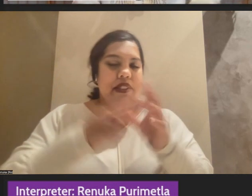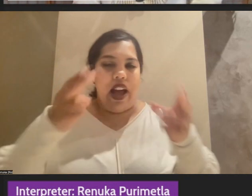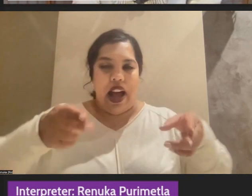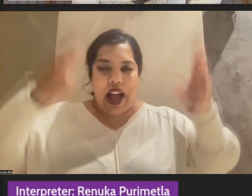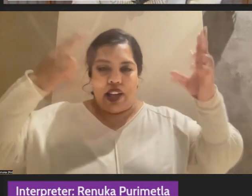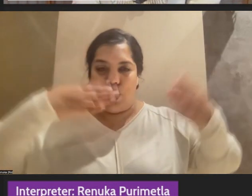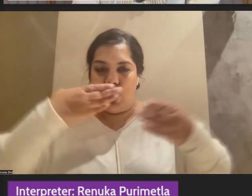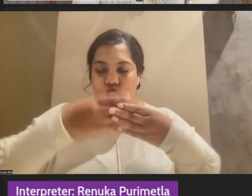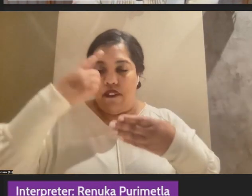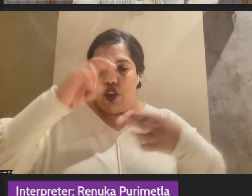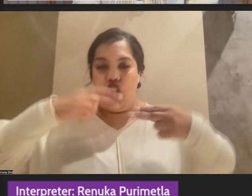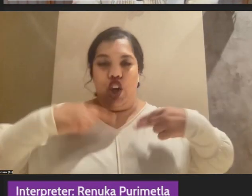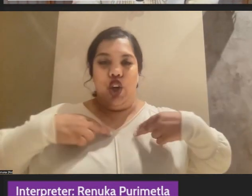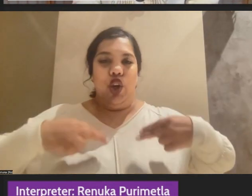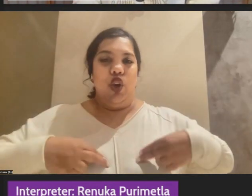organization.